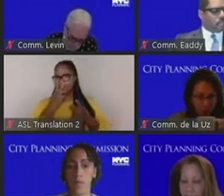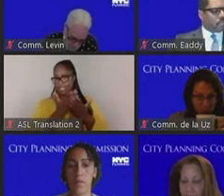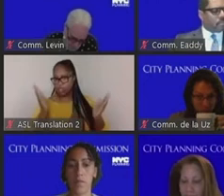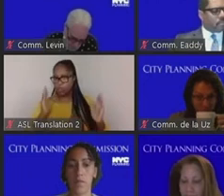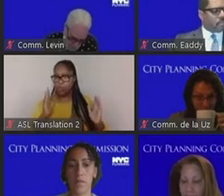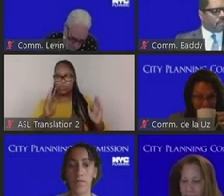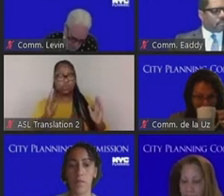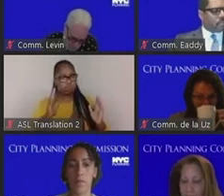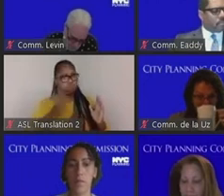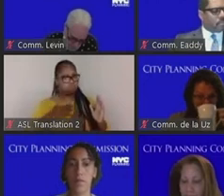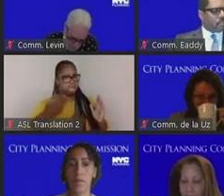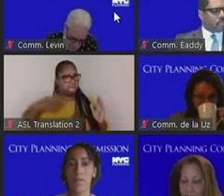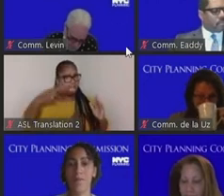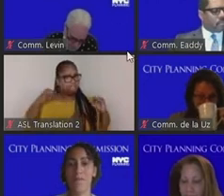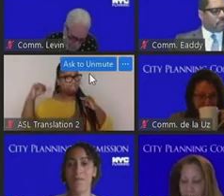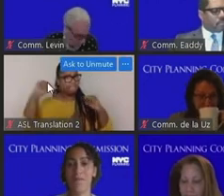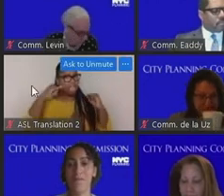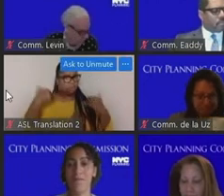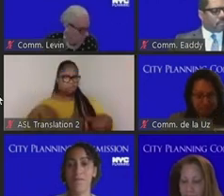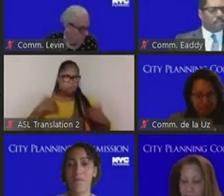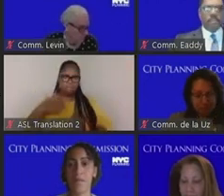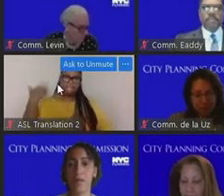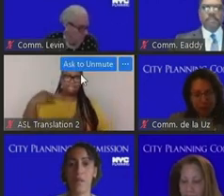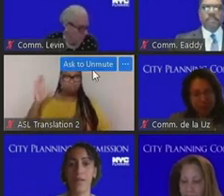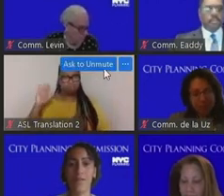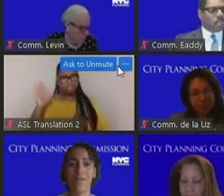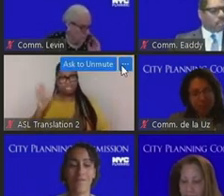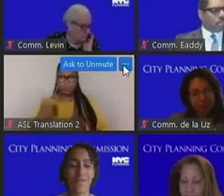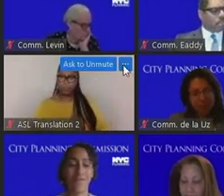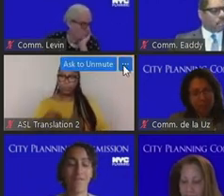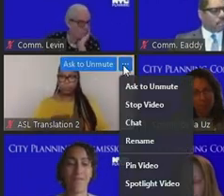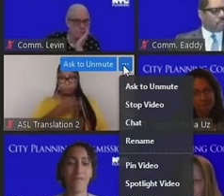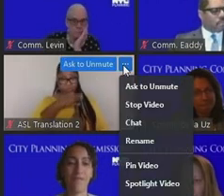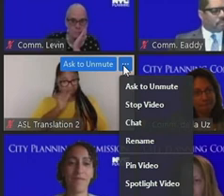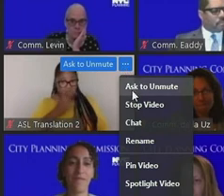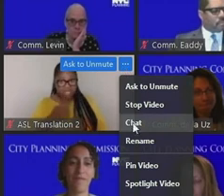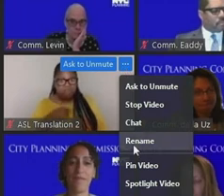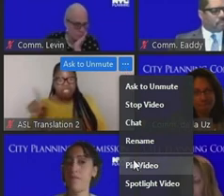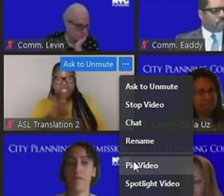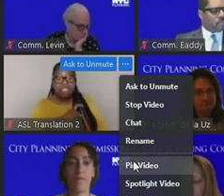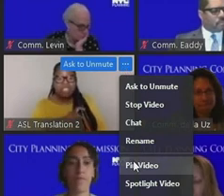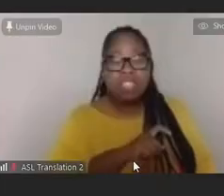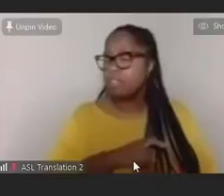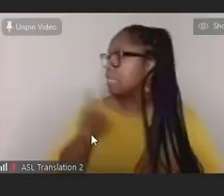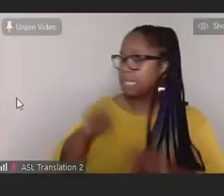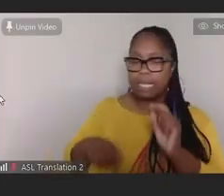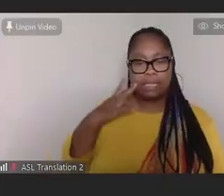high standards to live up to after the perfection of the last hearing. Thank you. Can you see me, by the way? We